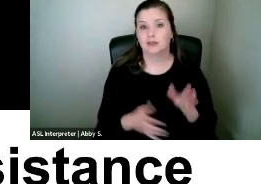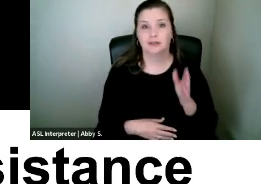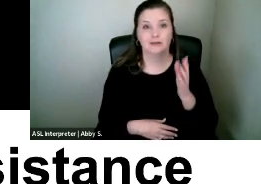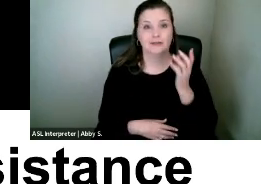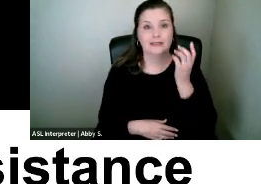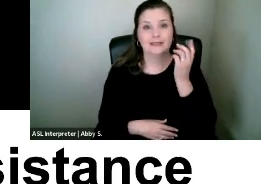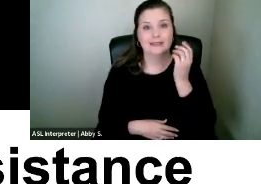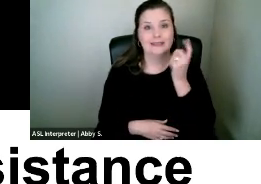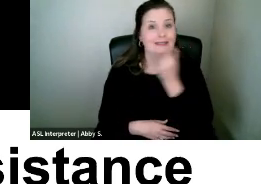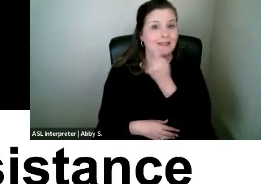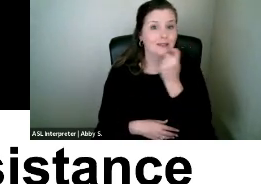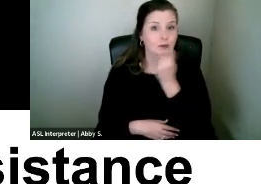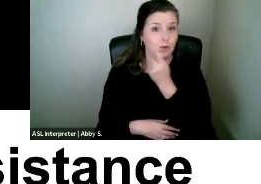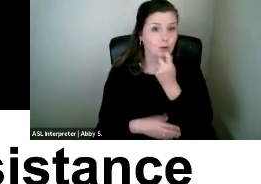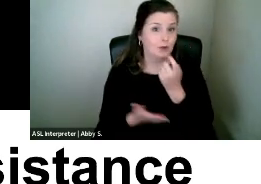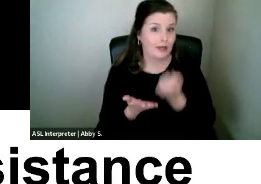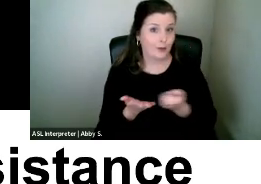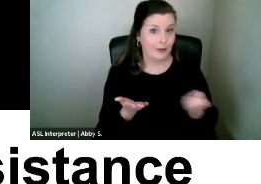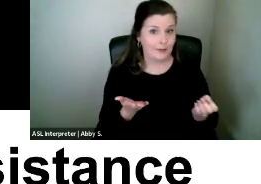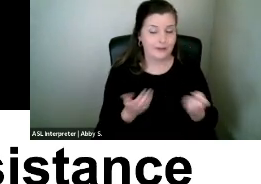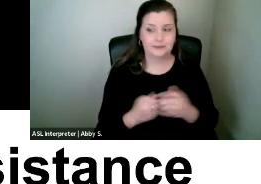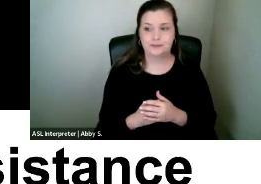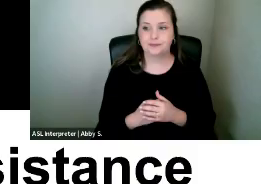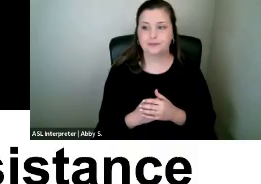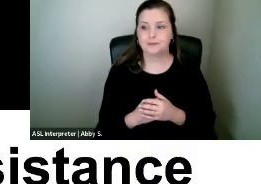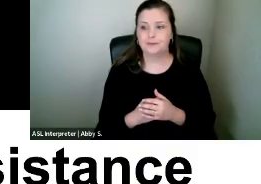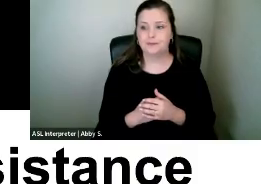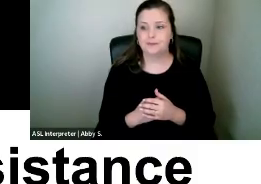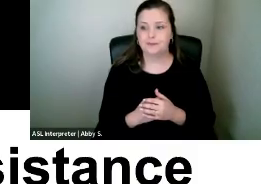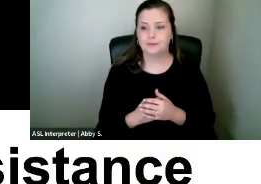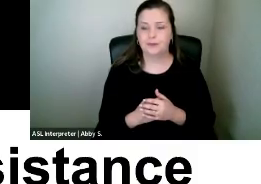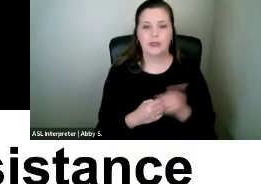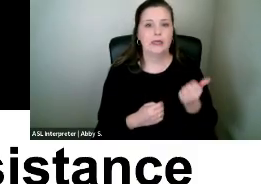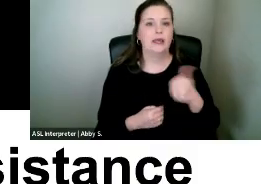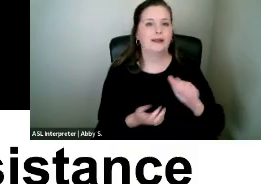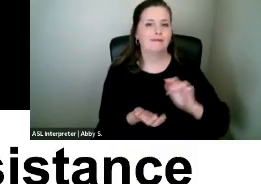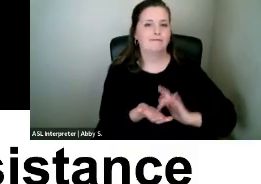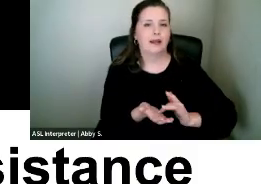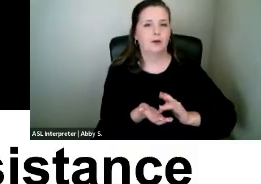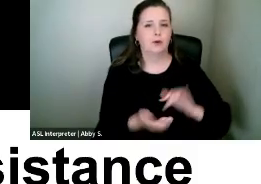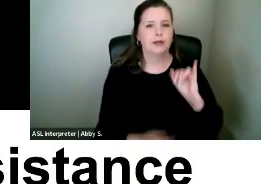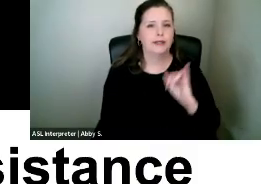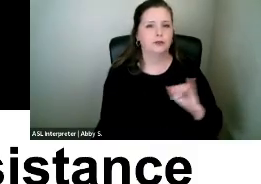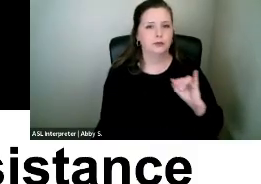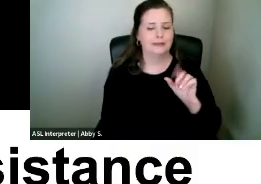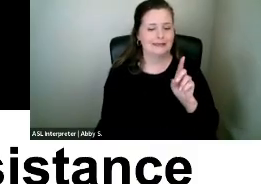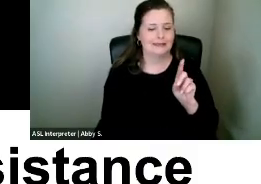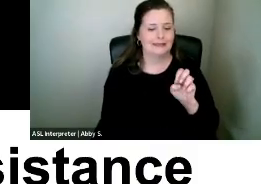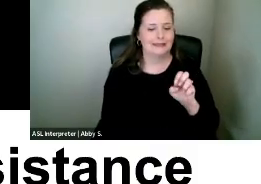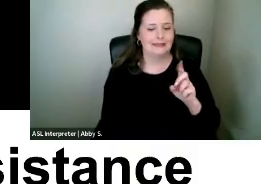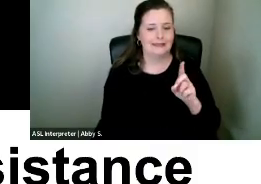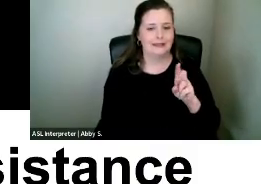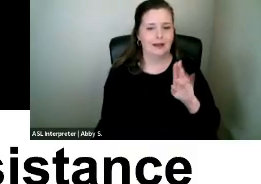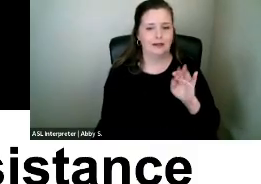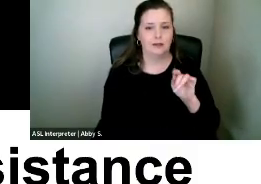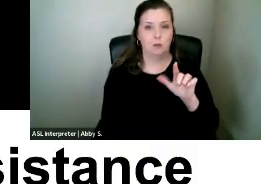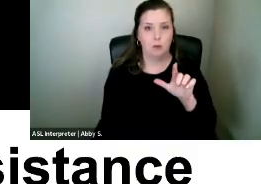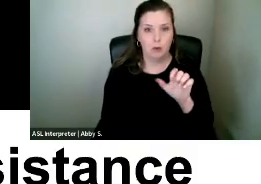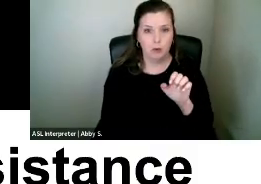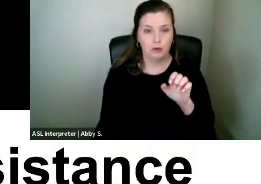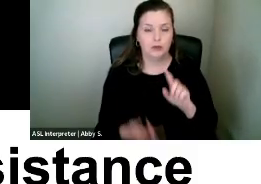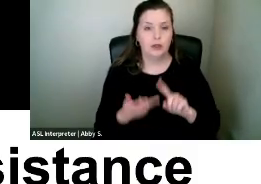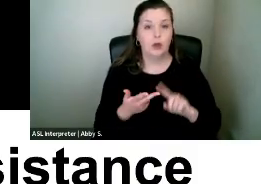equipment, any medical or insurance deductibles, co-pays, or any other